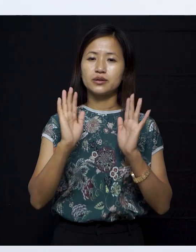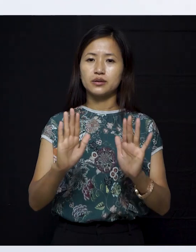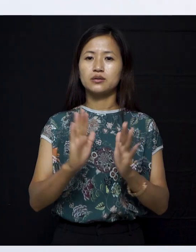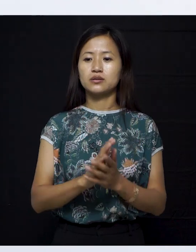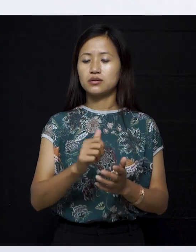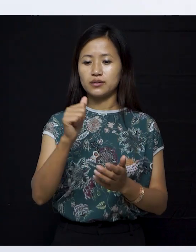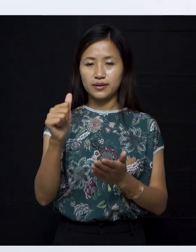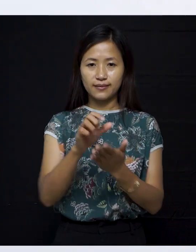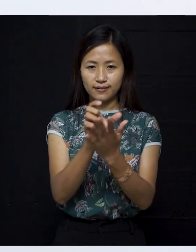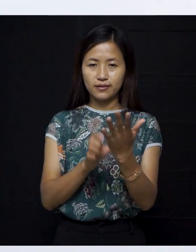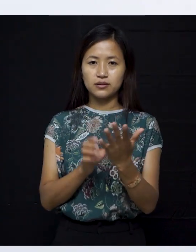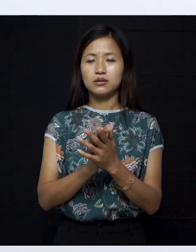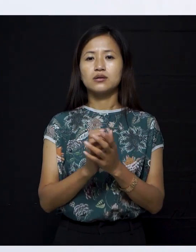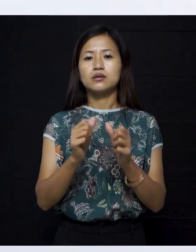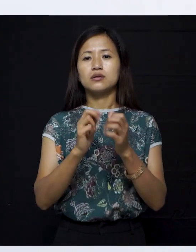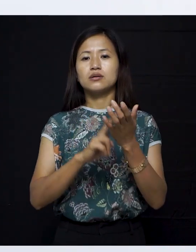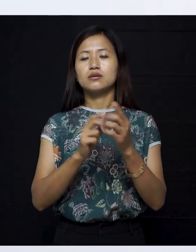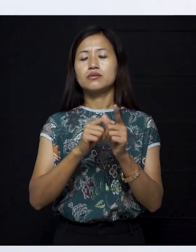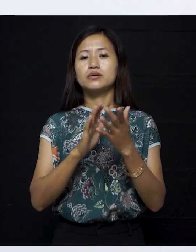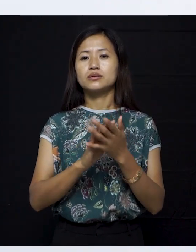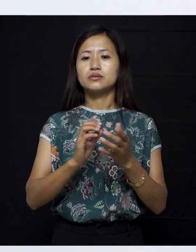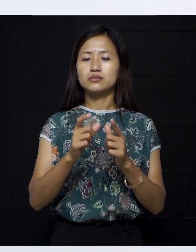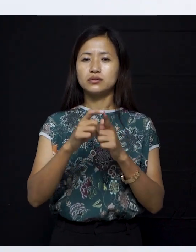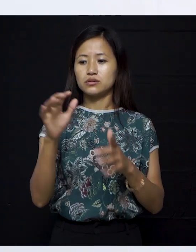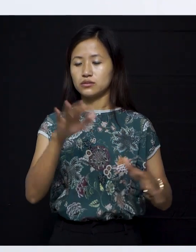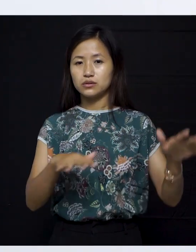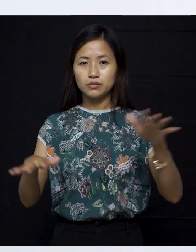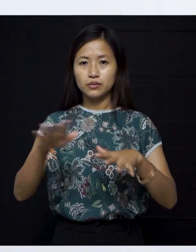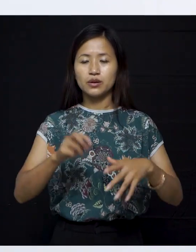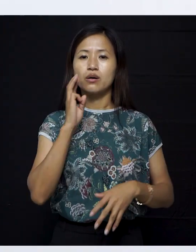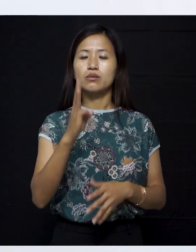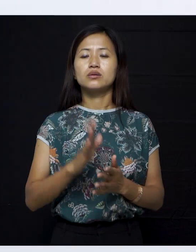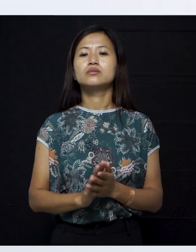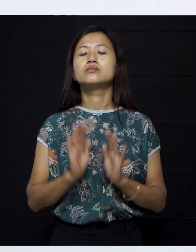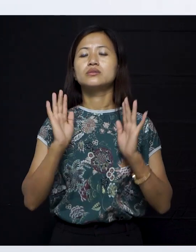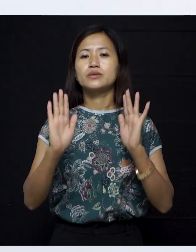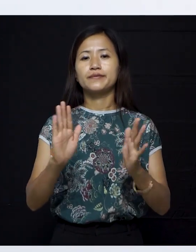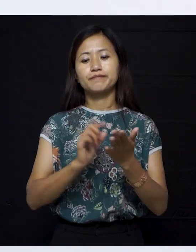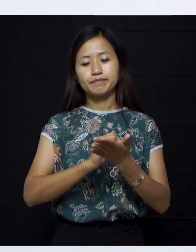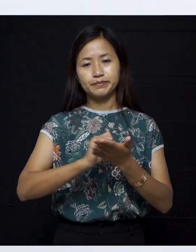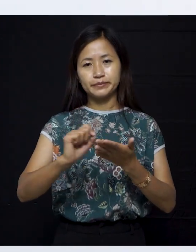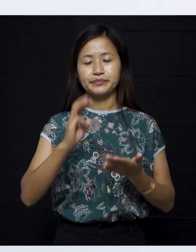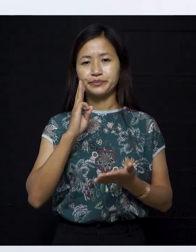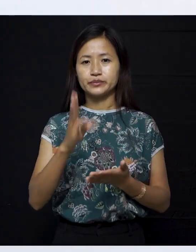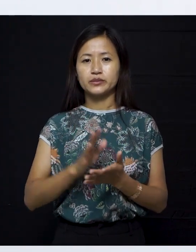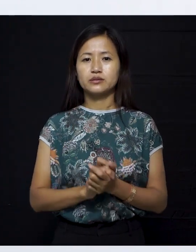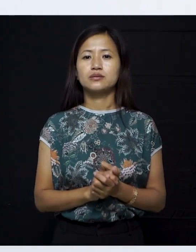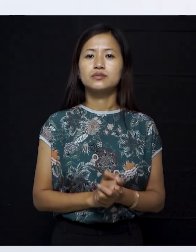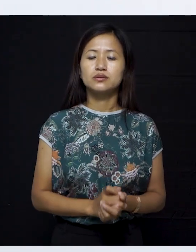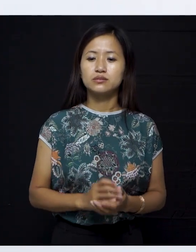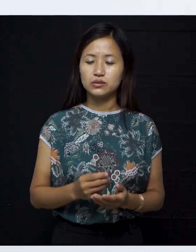an analysis. Okay, after analyzing the drama well, you have to write that, because in drama we also get those type